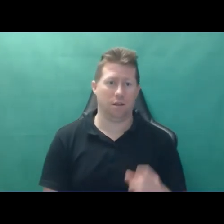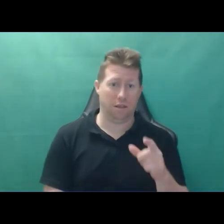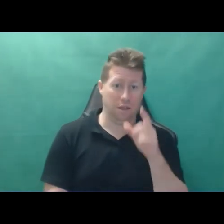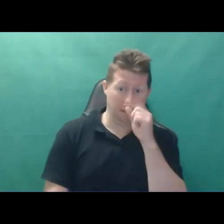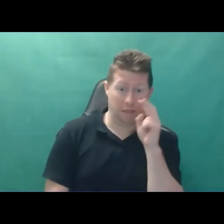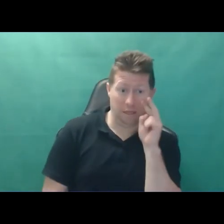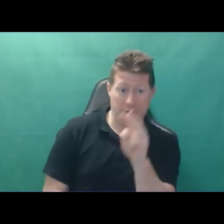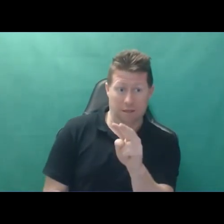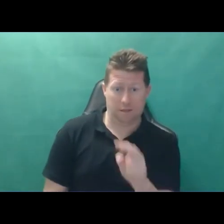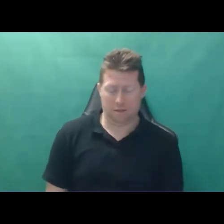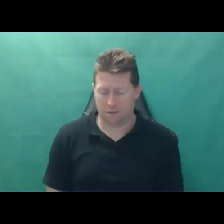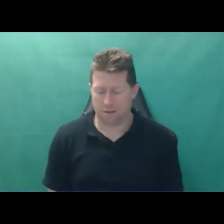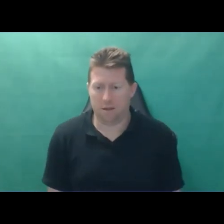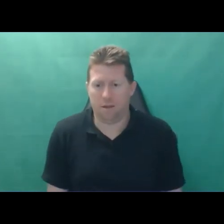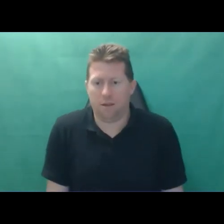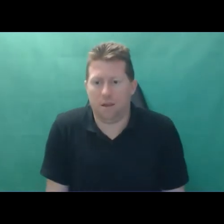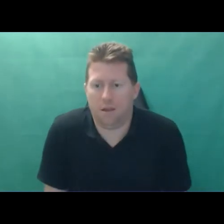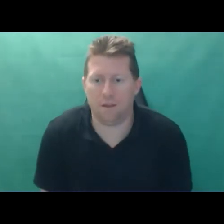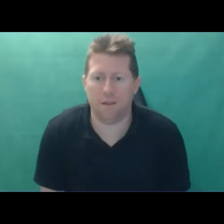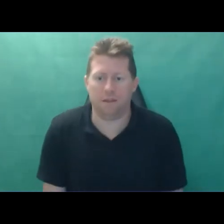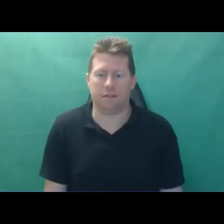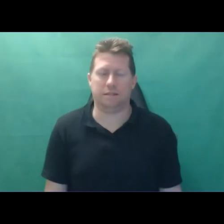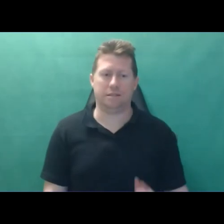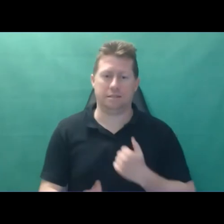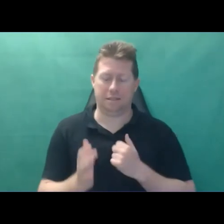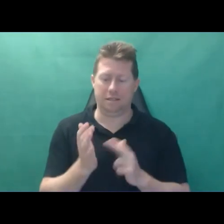Yeah. And where, what happened to my notes?